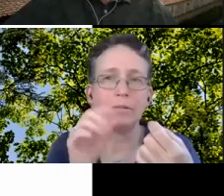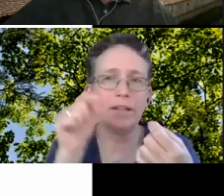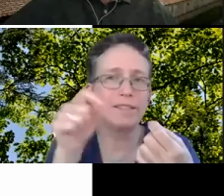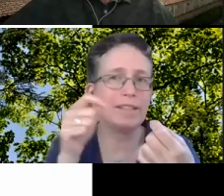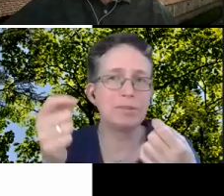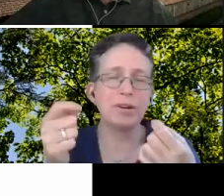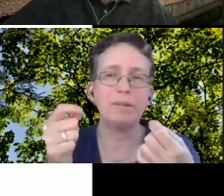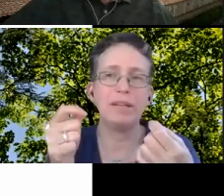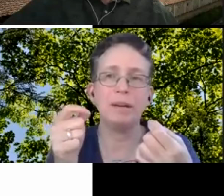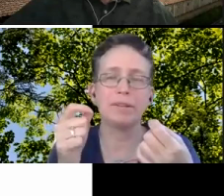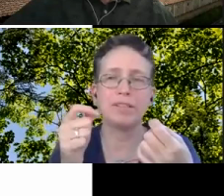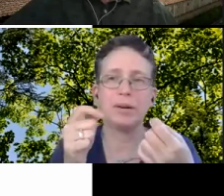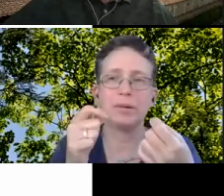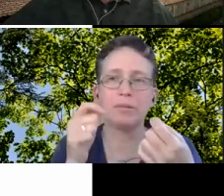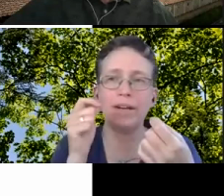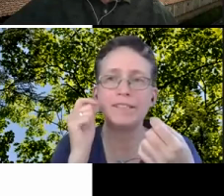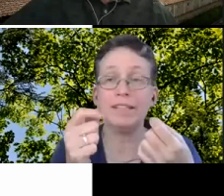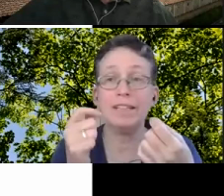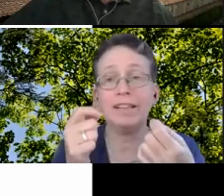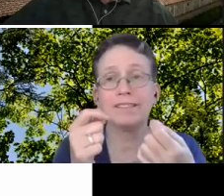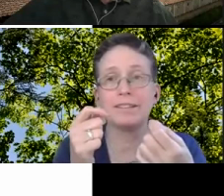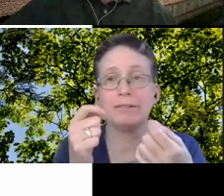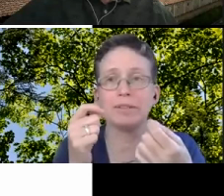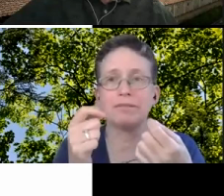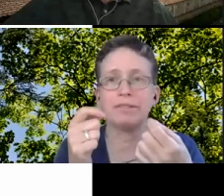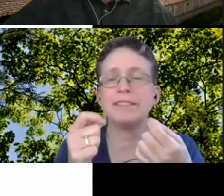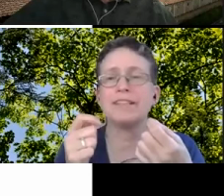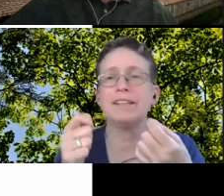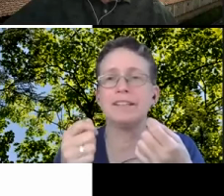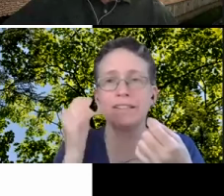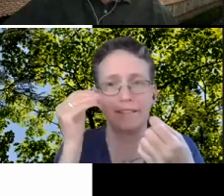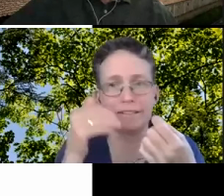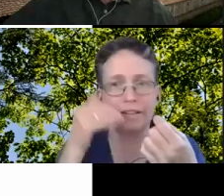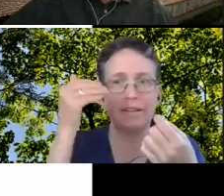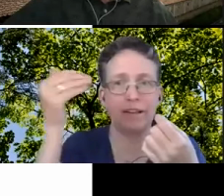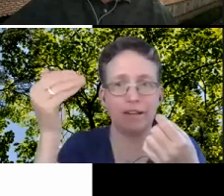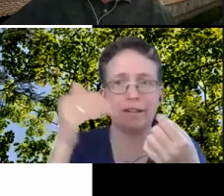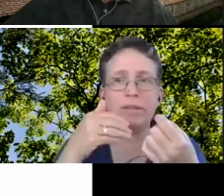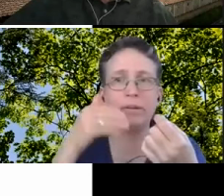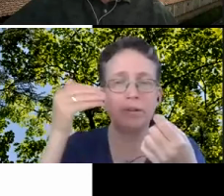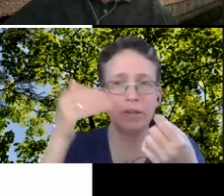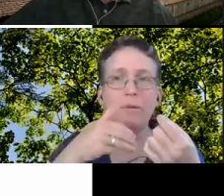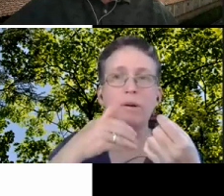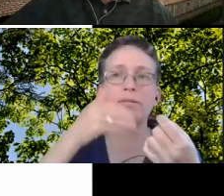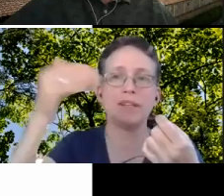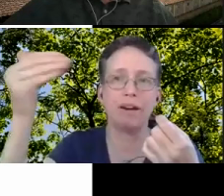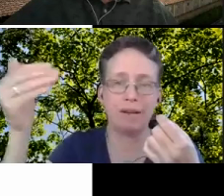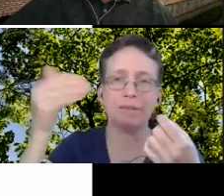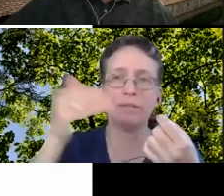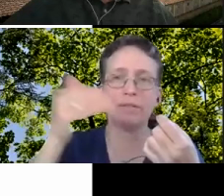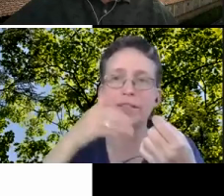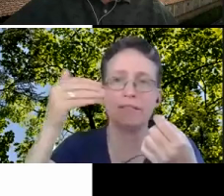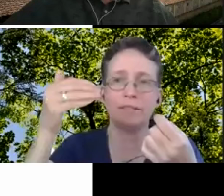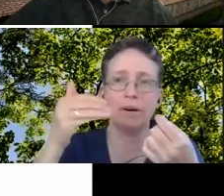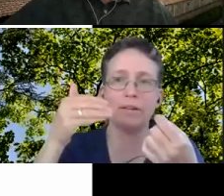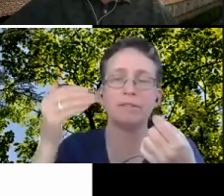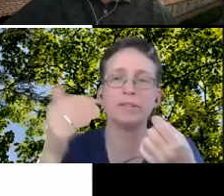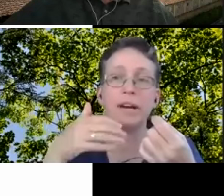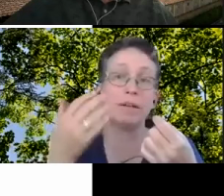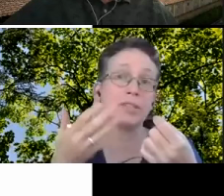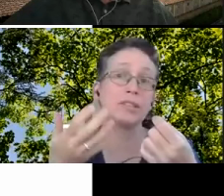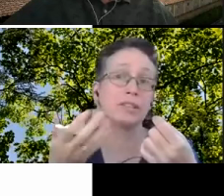like one step short of being able to show quite as neatly as the folks in France did, that this is like, we don't know over time whether this has